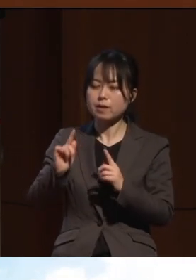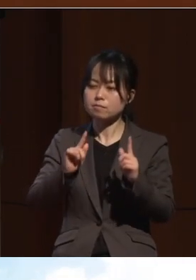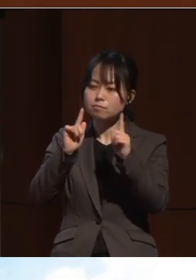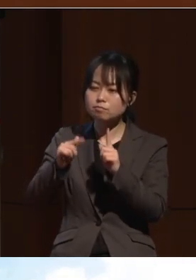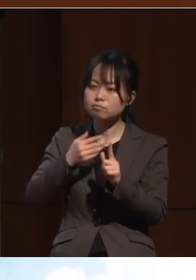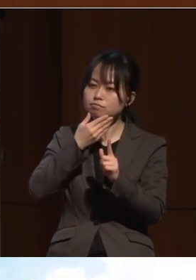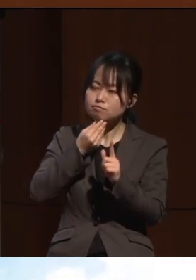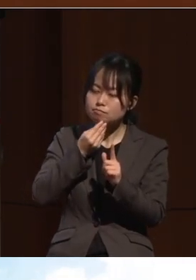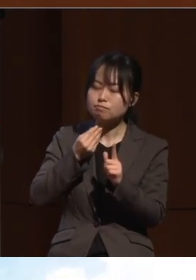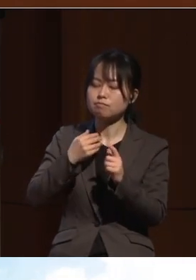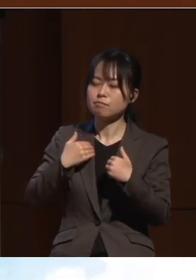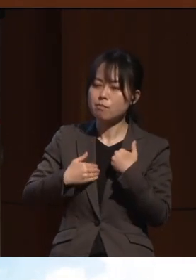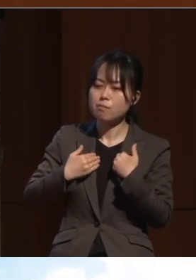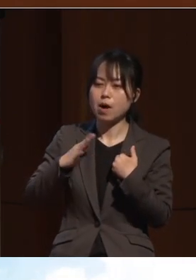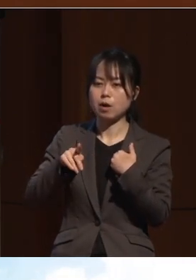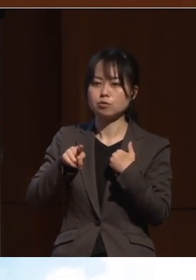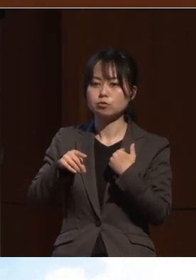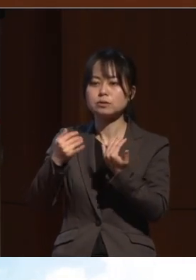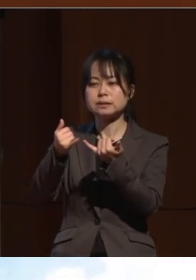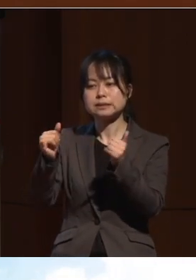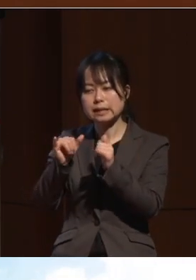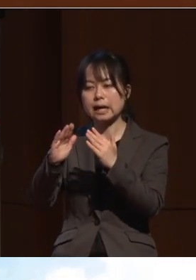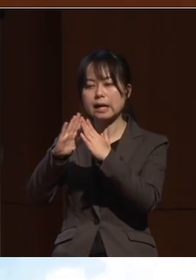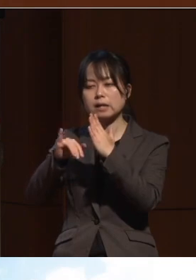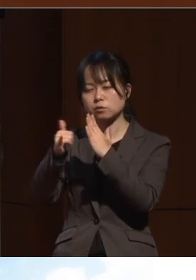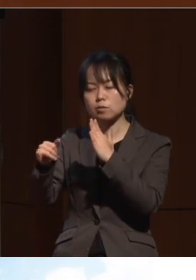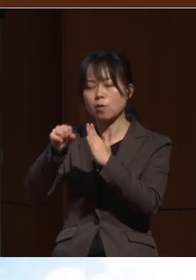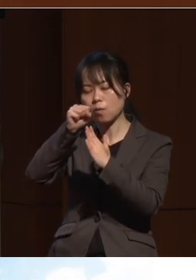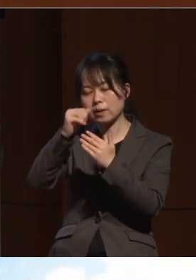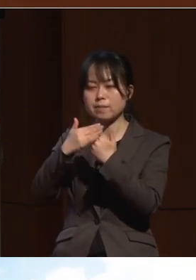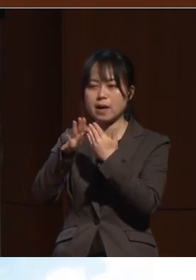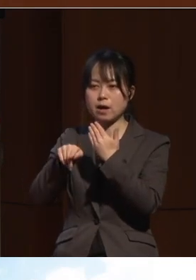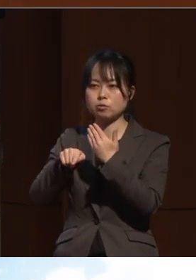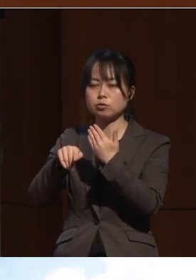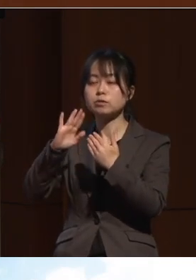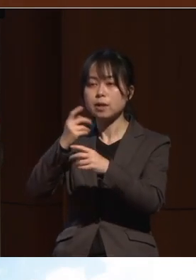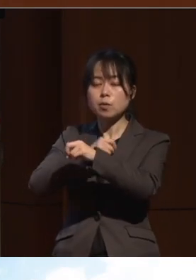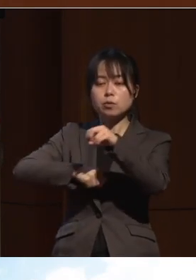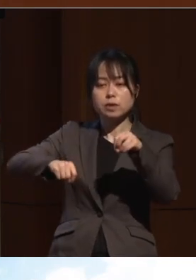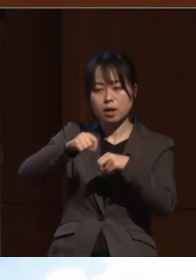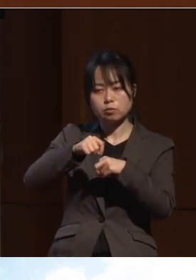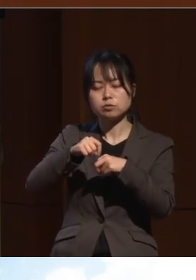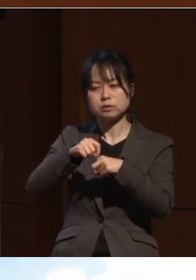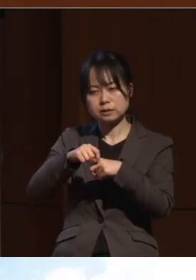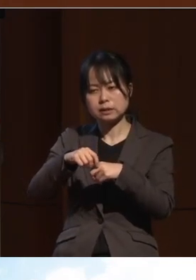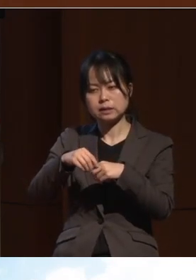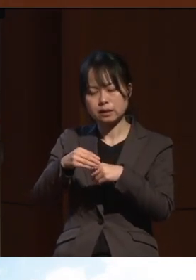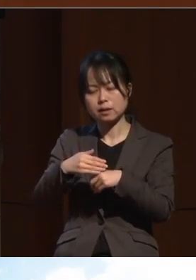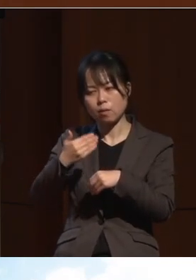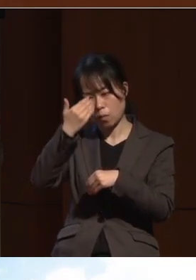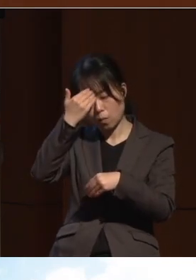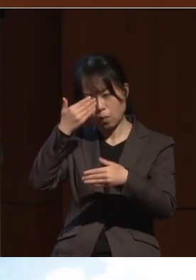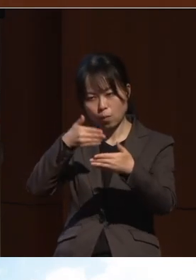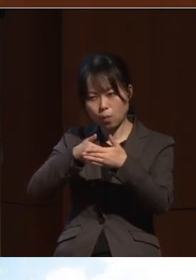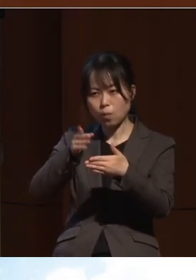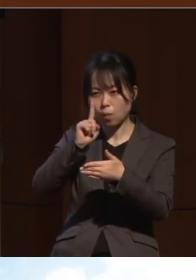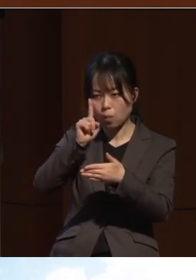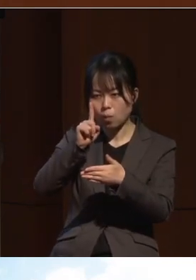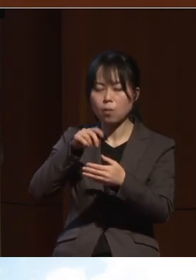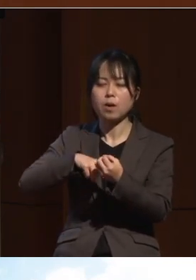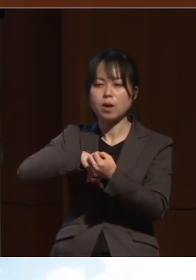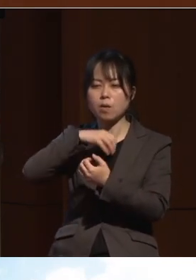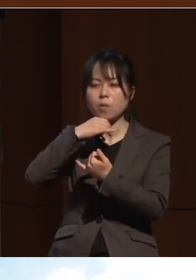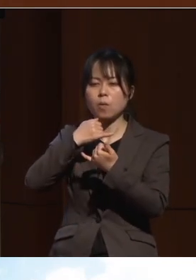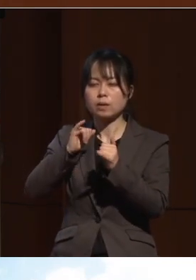society. But at the other extreme, for some, older age is perhaps a time of great difficulty. People see their dignity impaired,